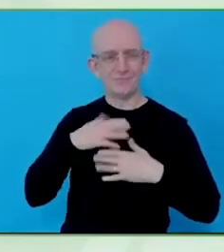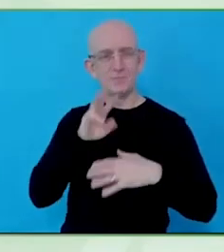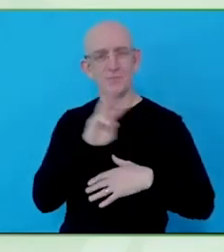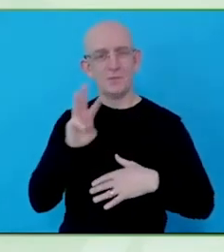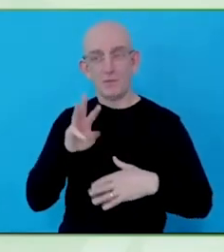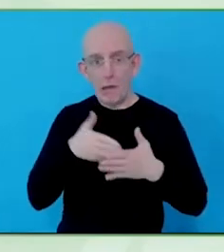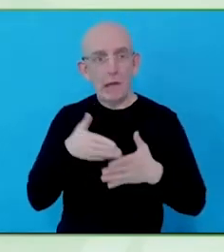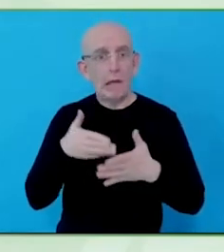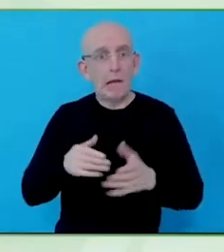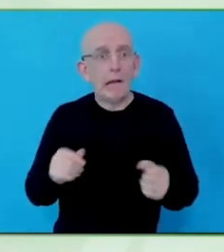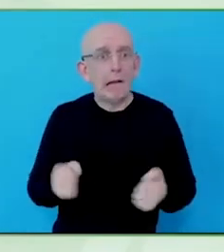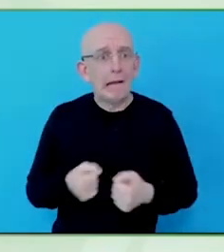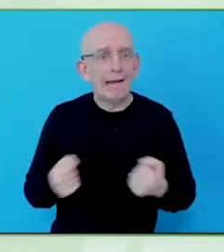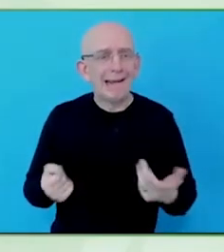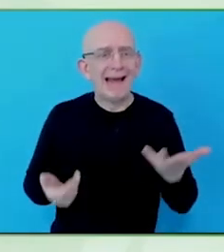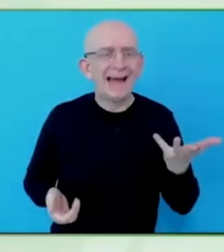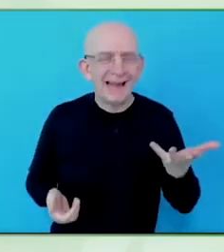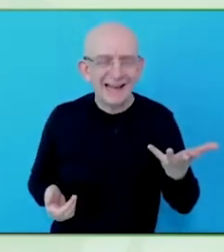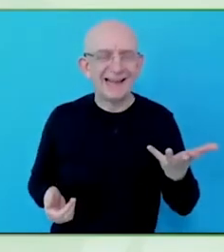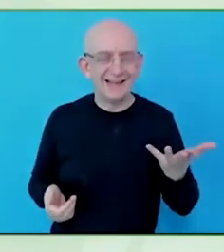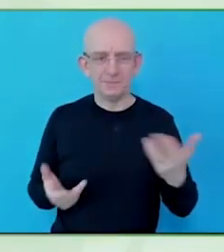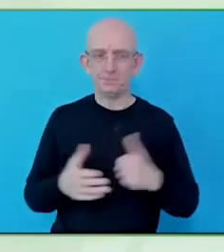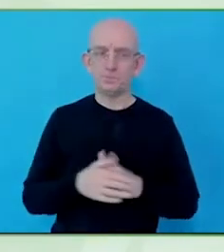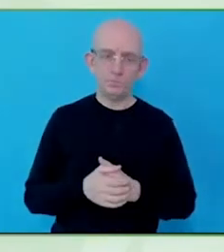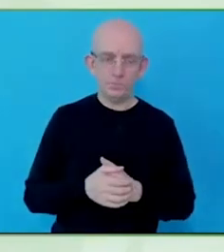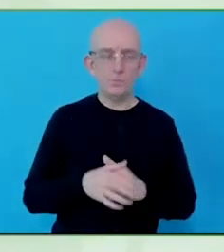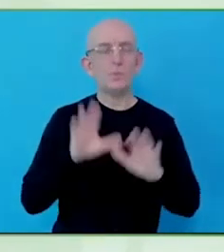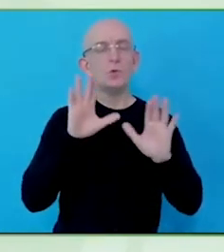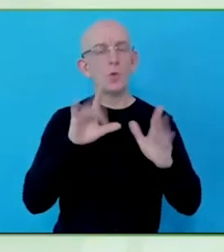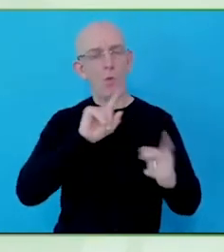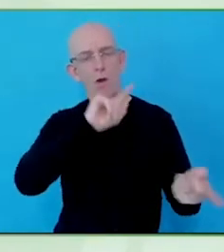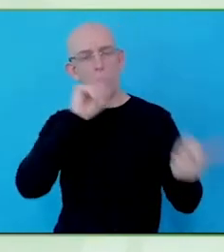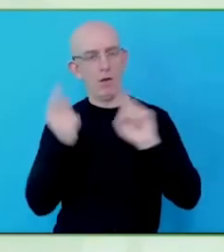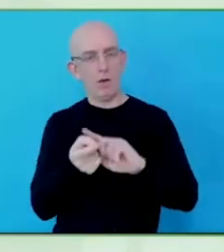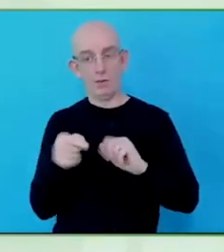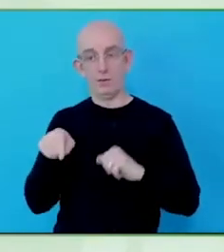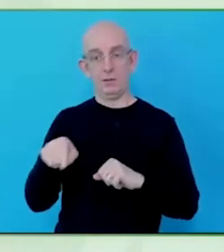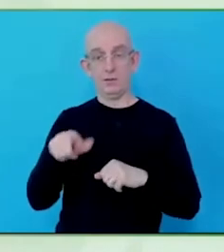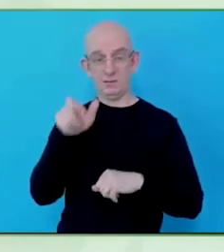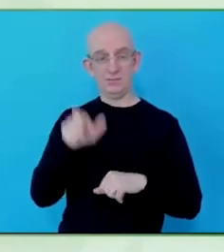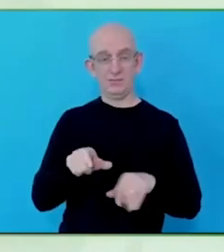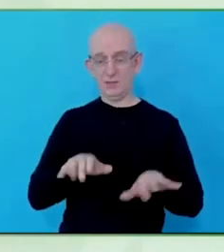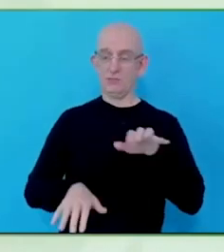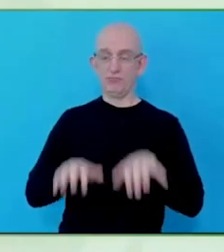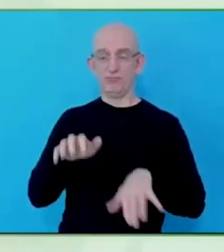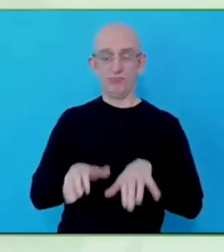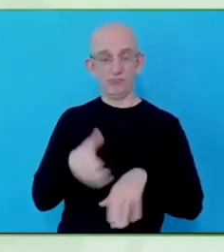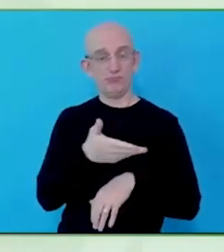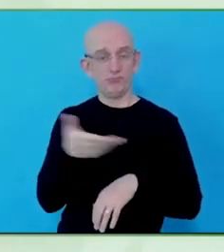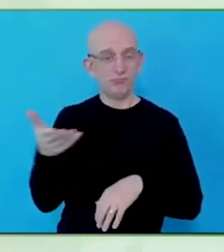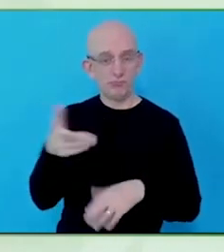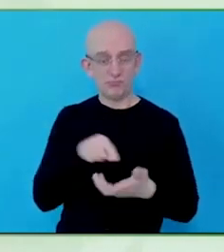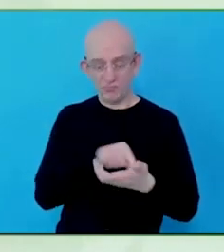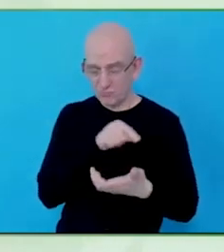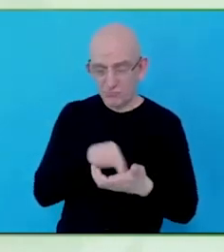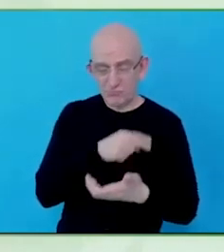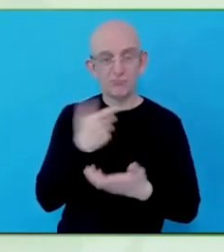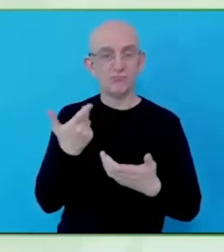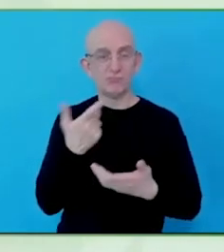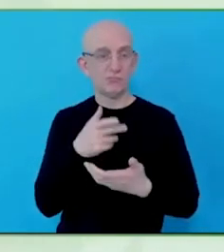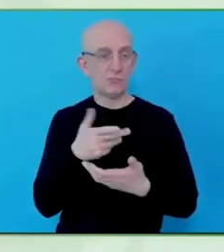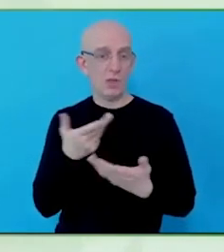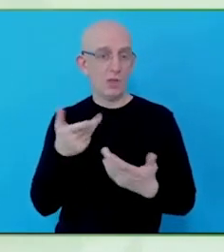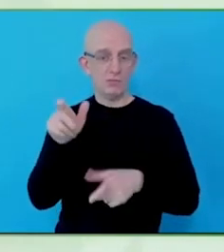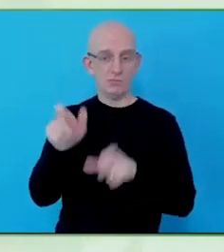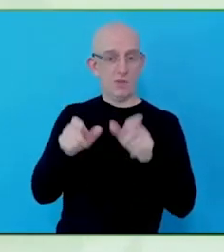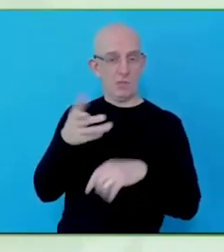a recurring, it's a process which has to be managed over, it's an unlimited time because requirements change and people need